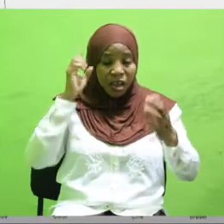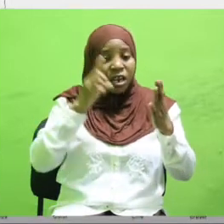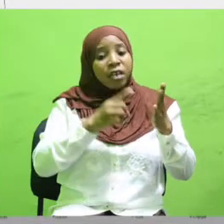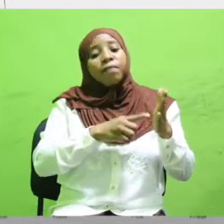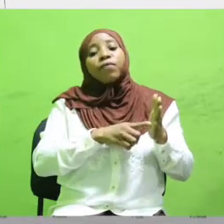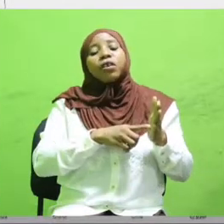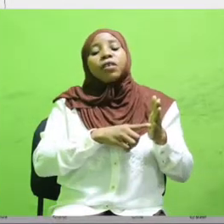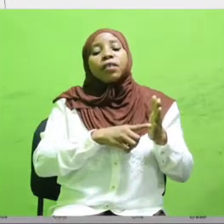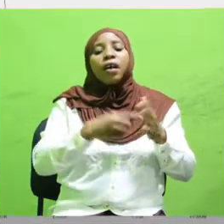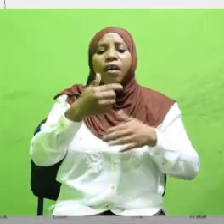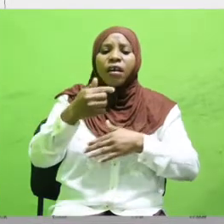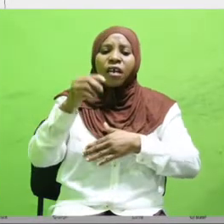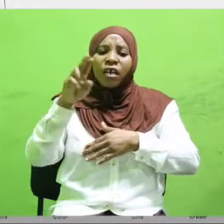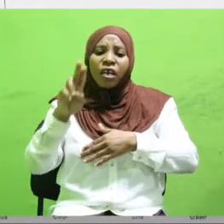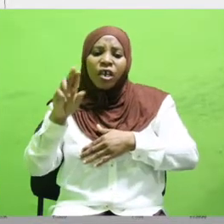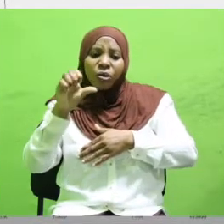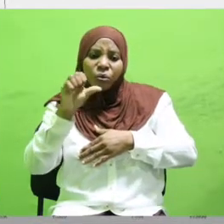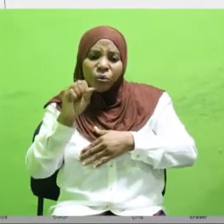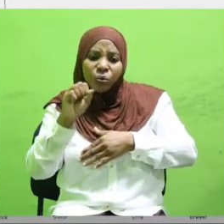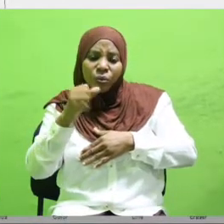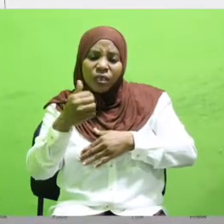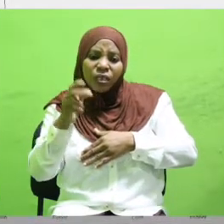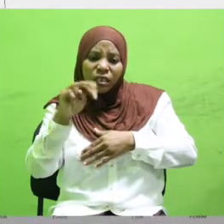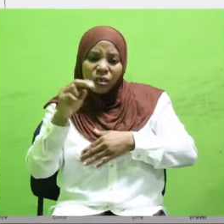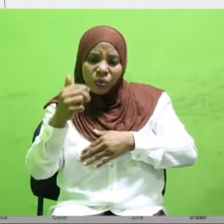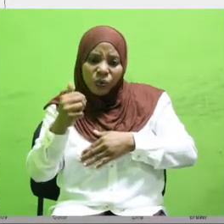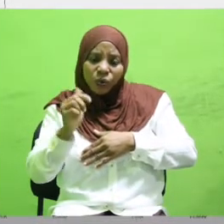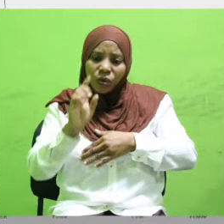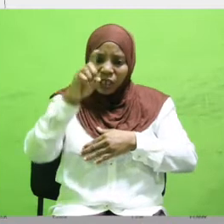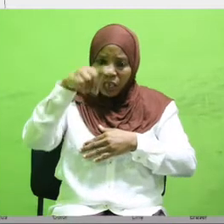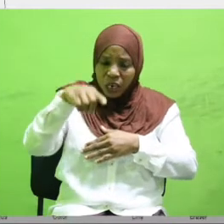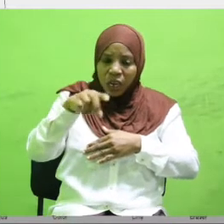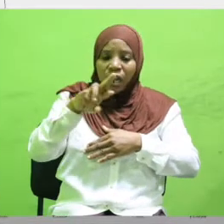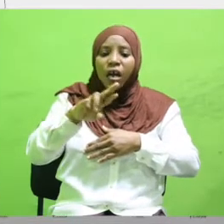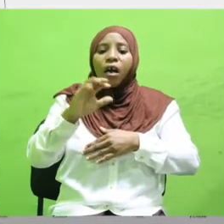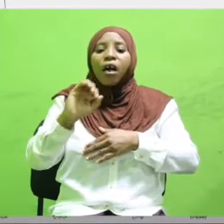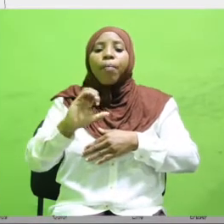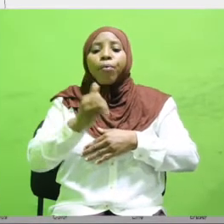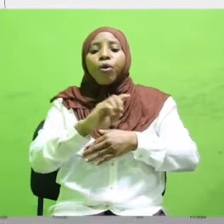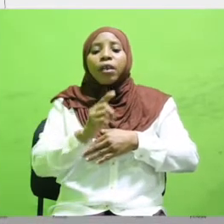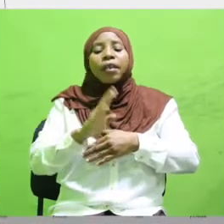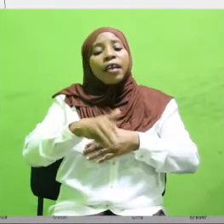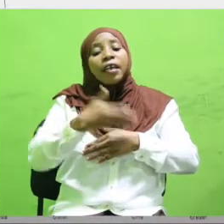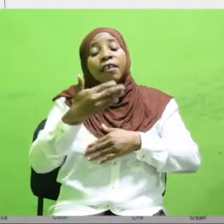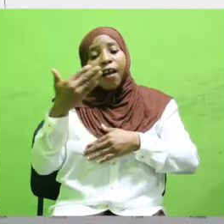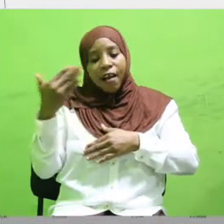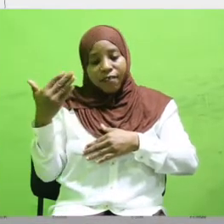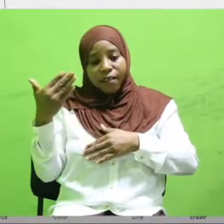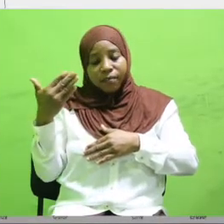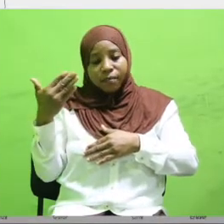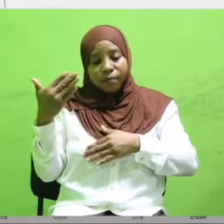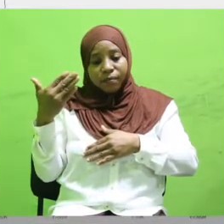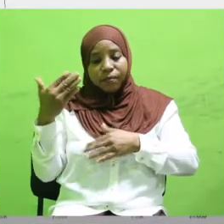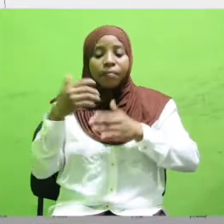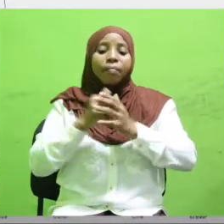are toadstools, puffballs, and other types of fungi which produce myotoxins